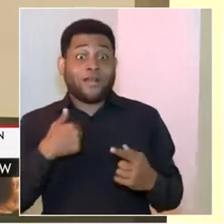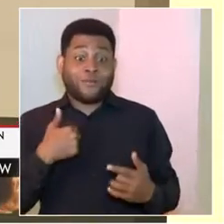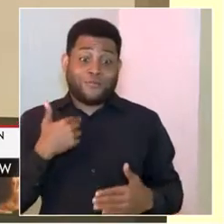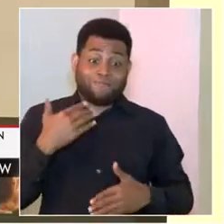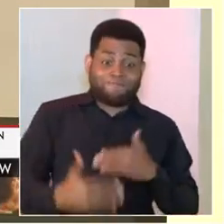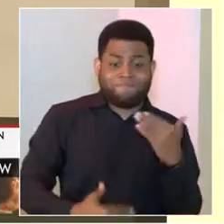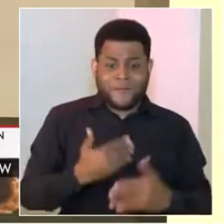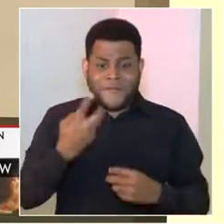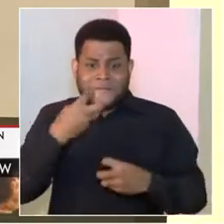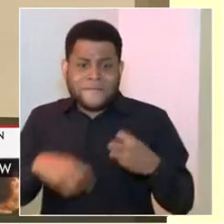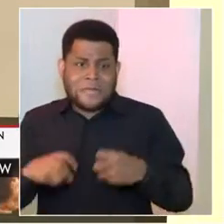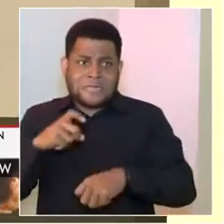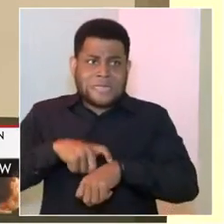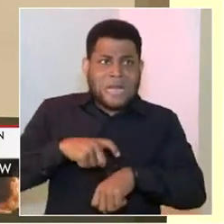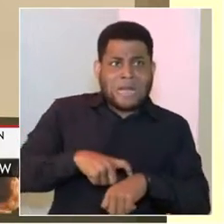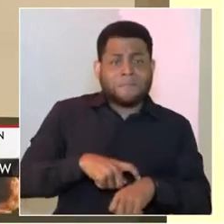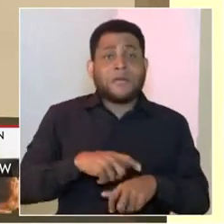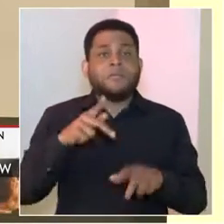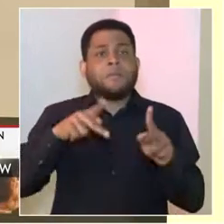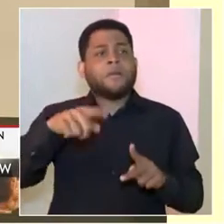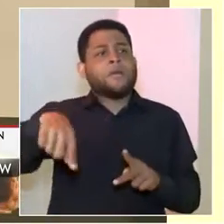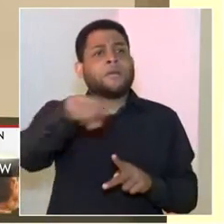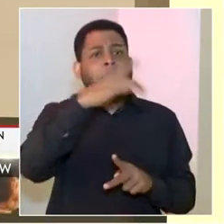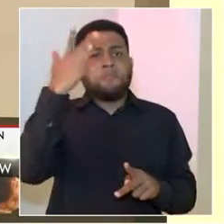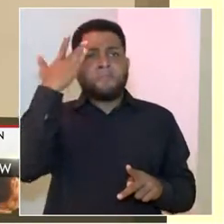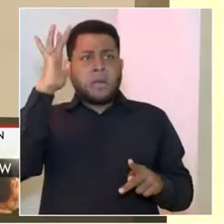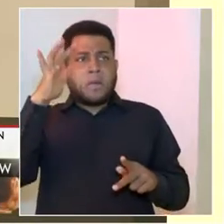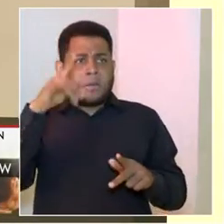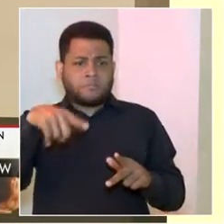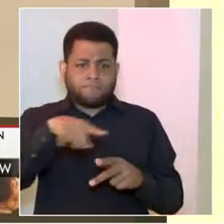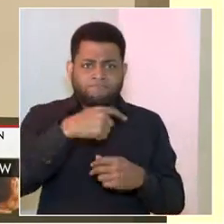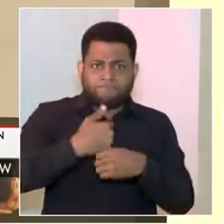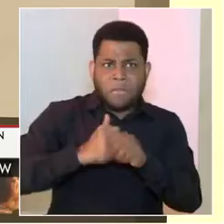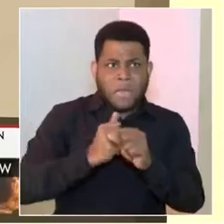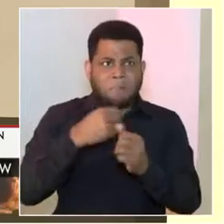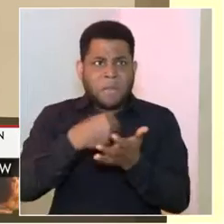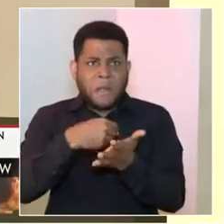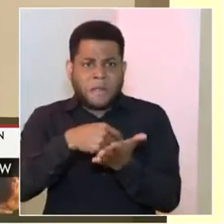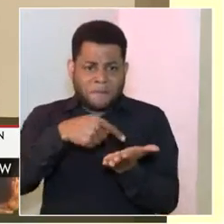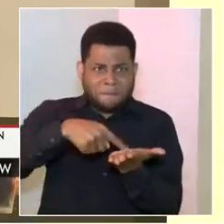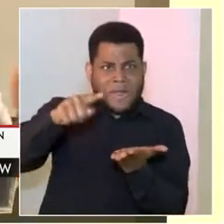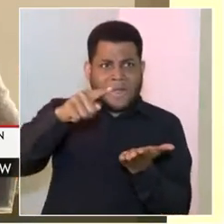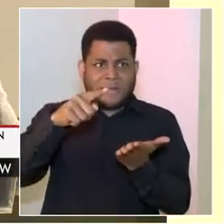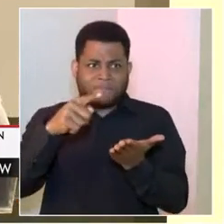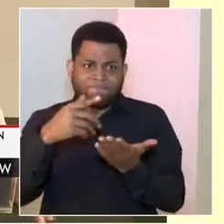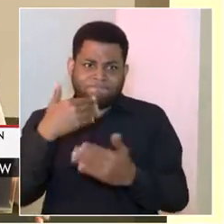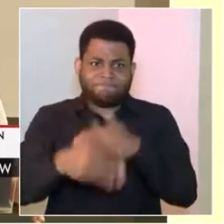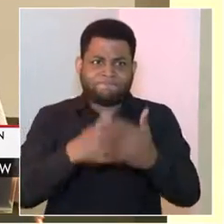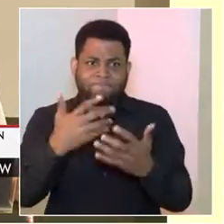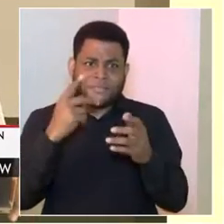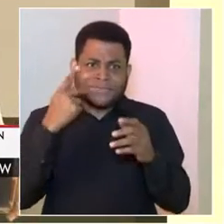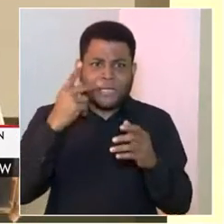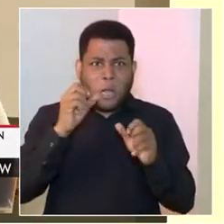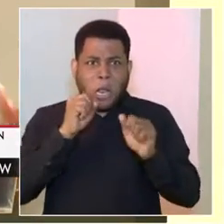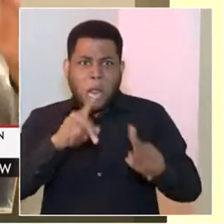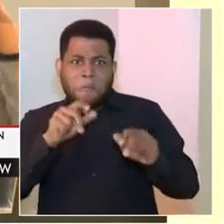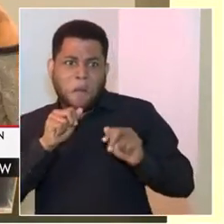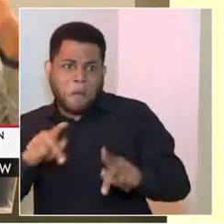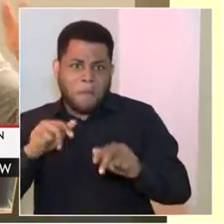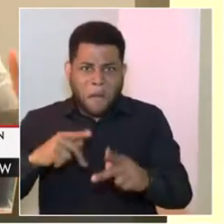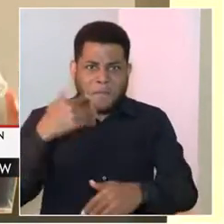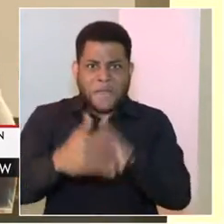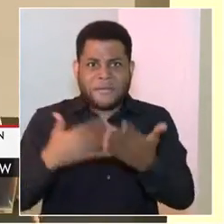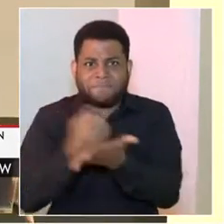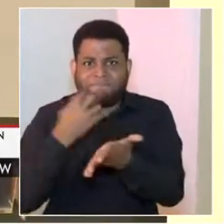the people who see opportunity right now. And I know that in our property owner community, development